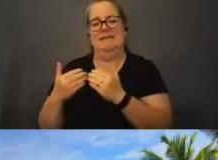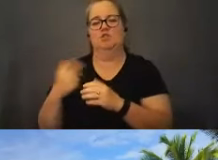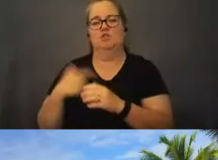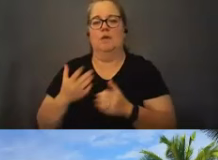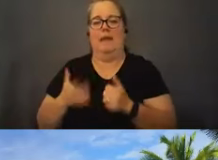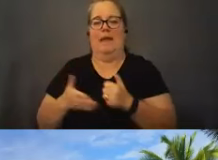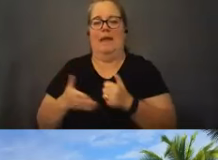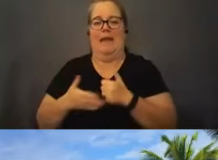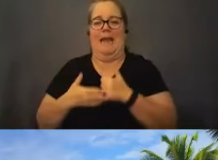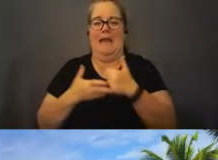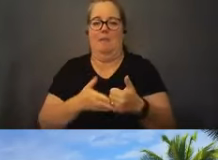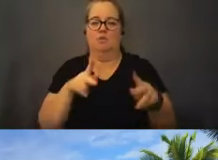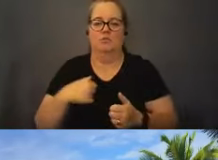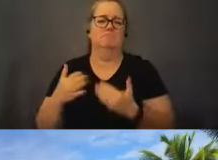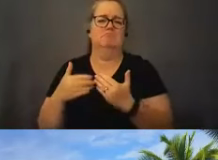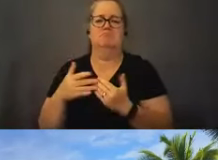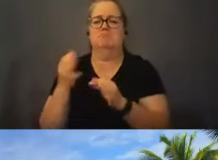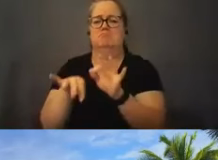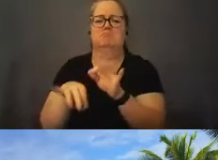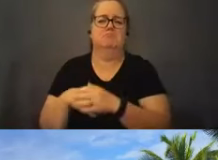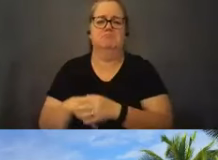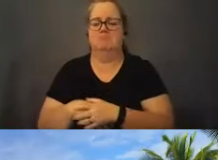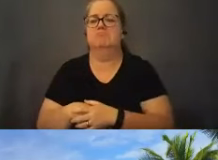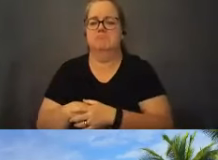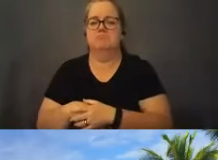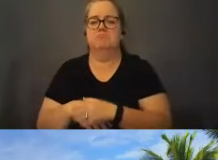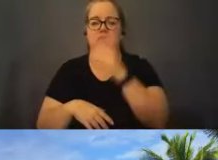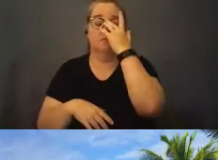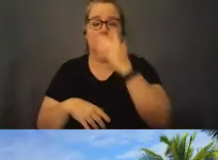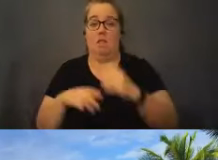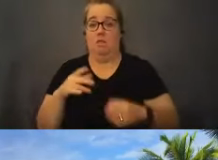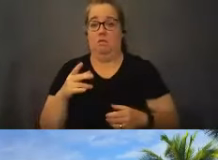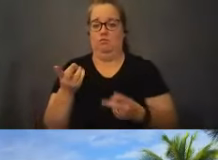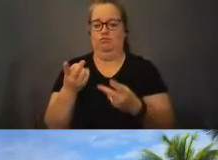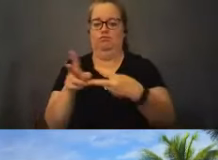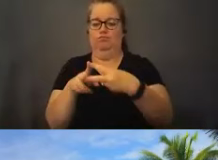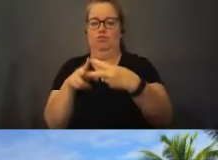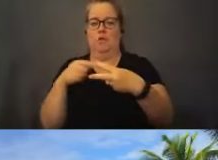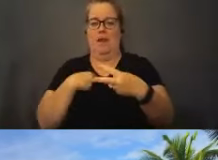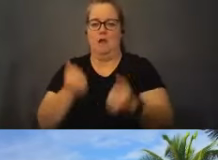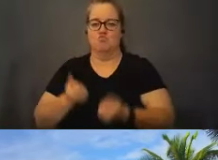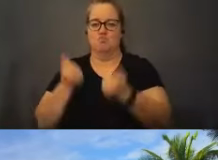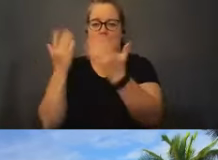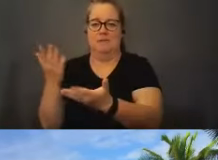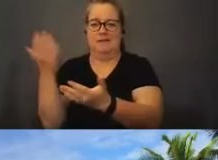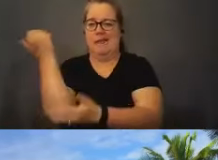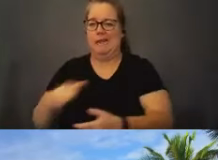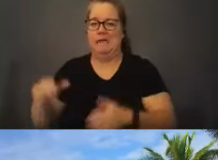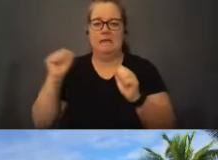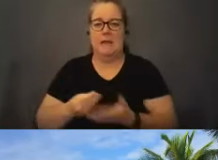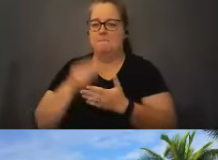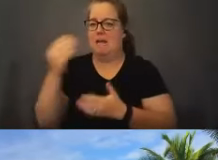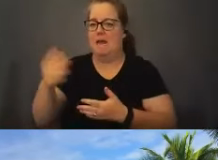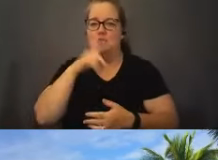I breathe into there. Very easy to use. So those are the two things that I recommend. Anyone can buy them. You can